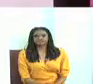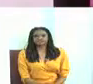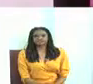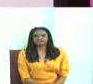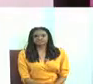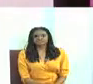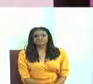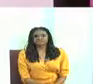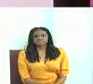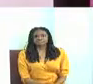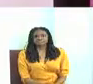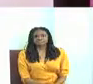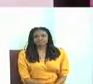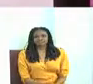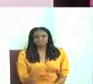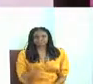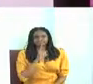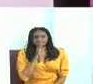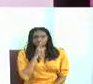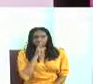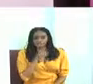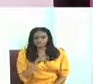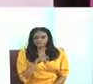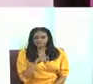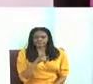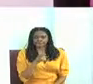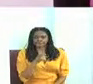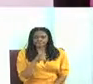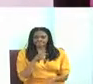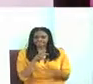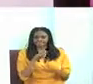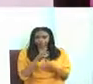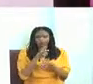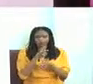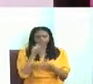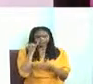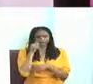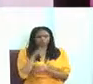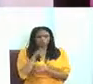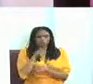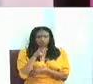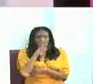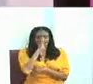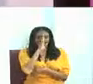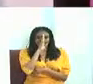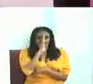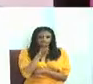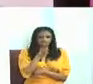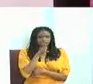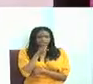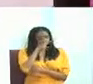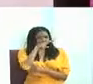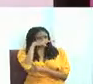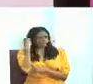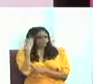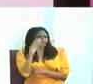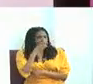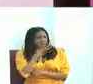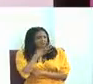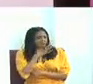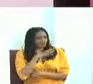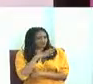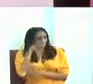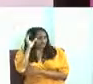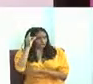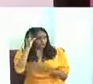It is difficult to be a heterosexual black female